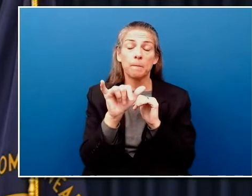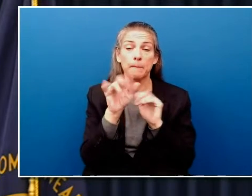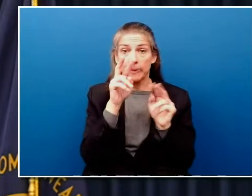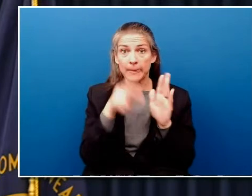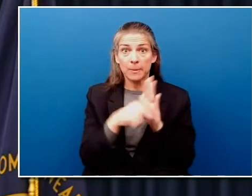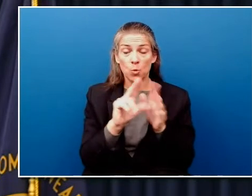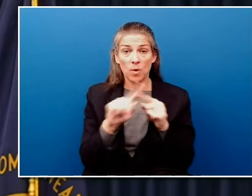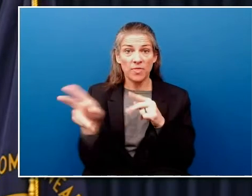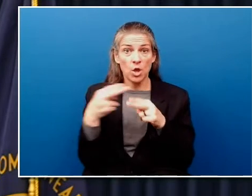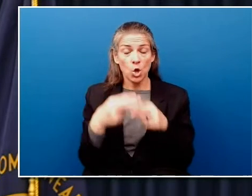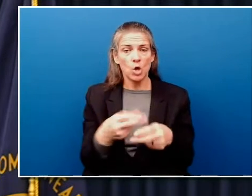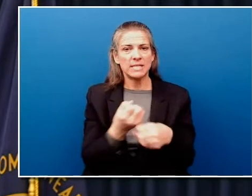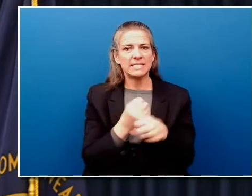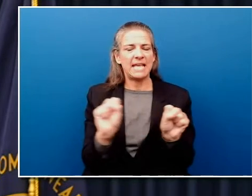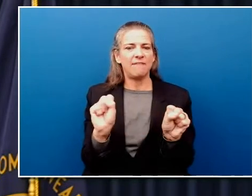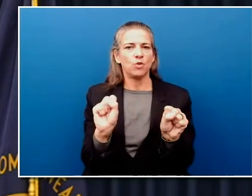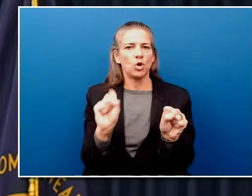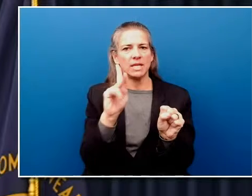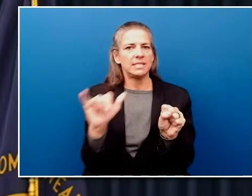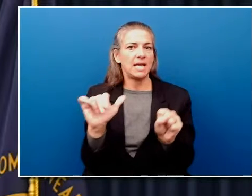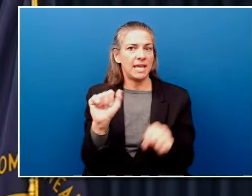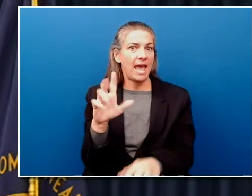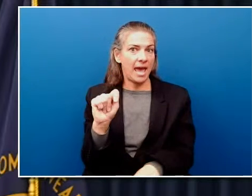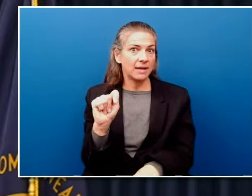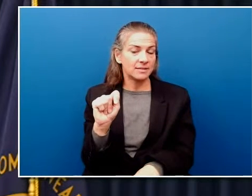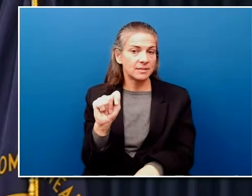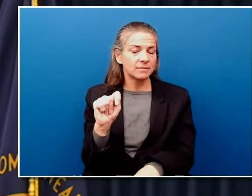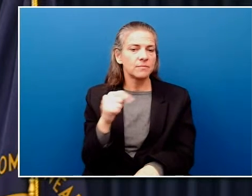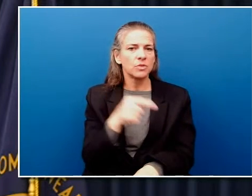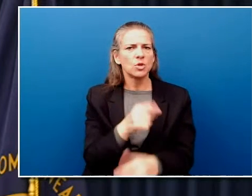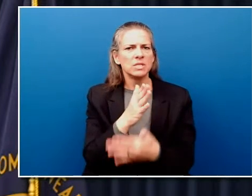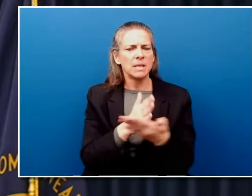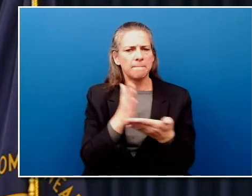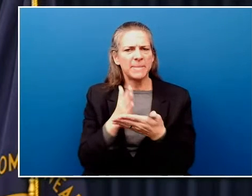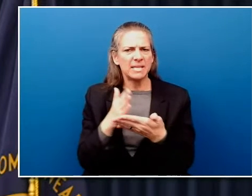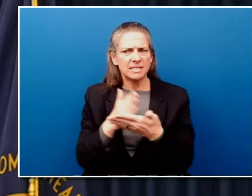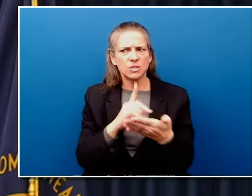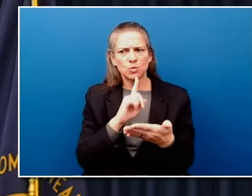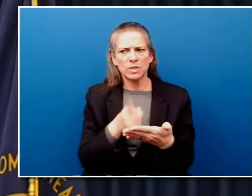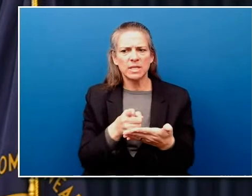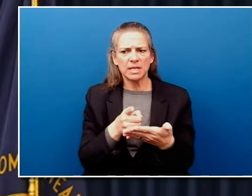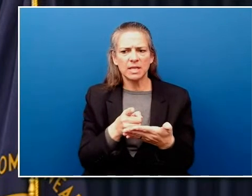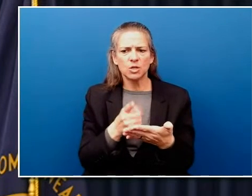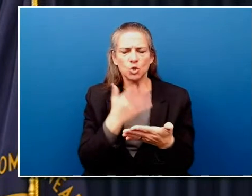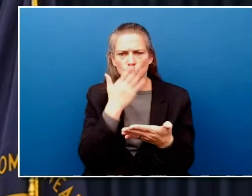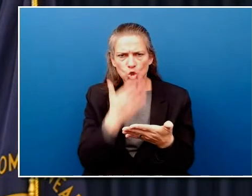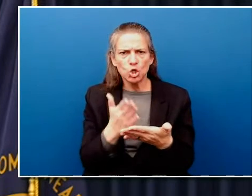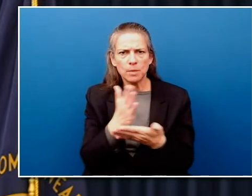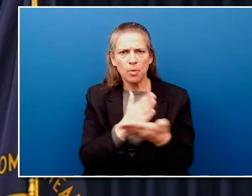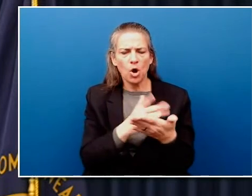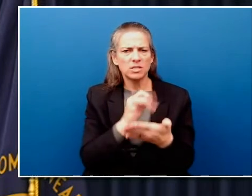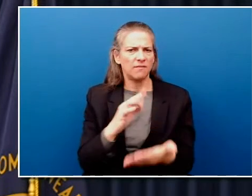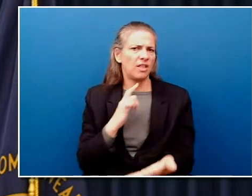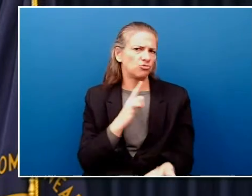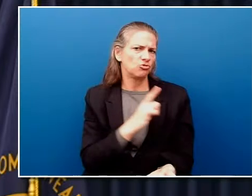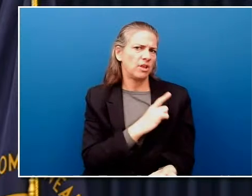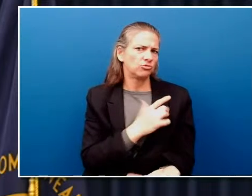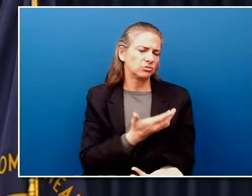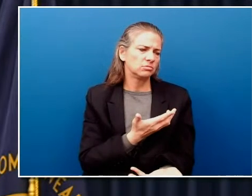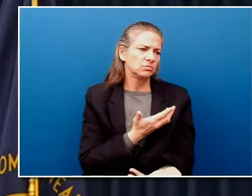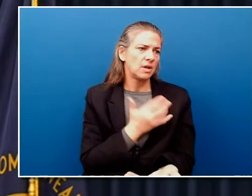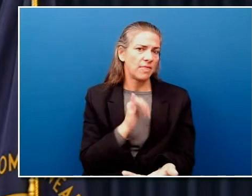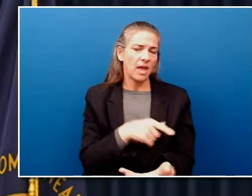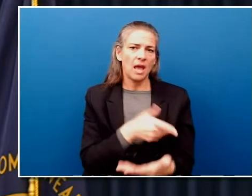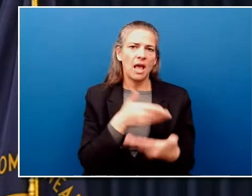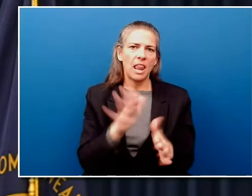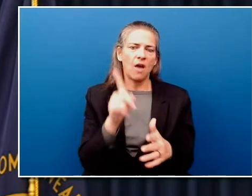the Safer Kentucky Act. There are some pieces in it that are really good pieces of legislation. The part that would allow for the